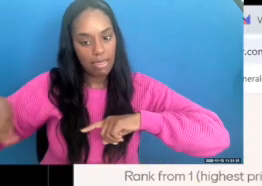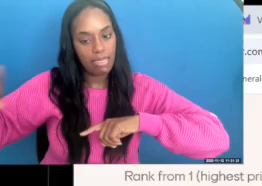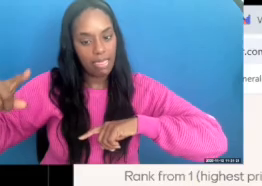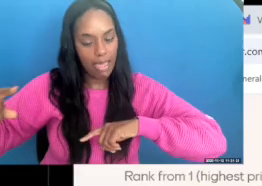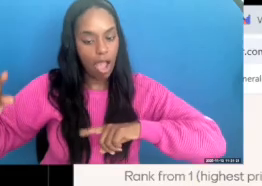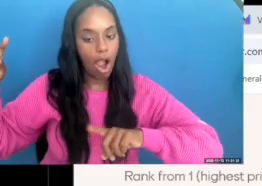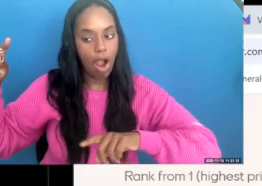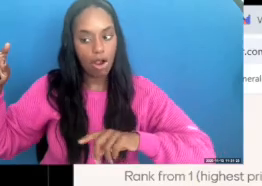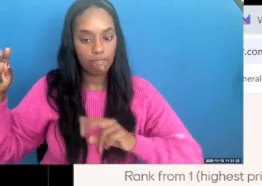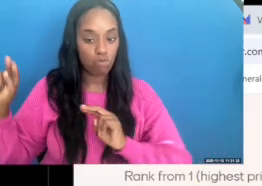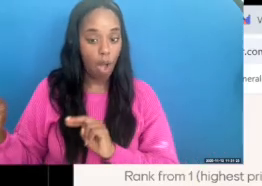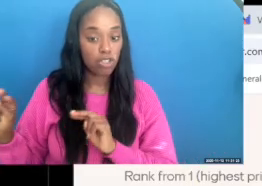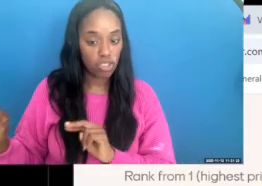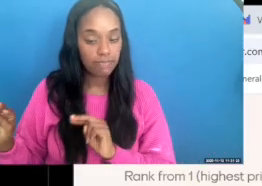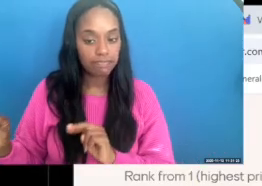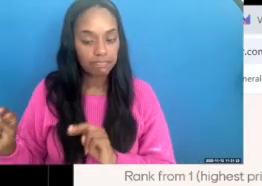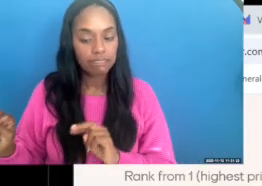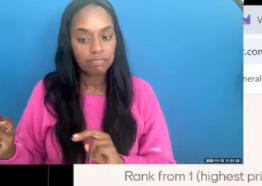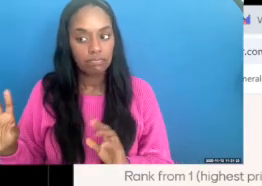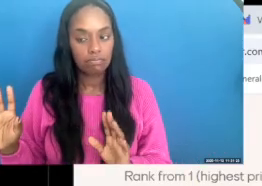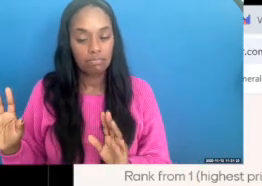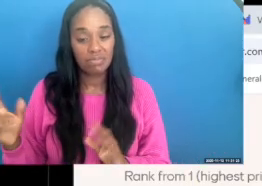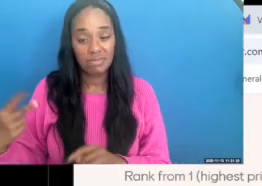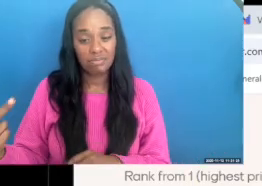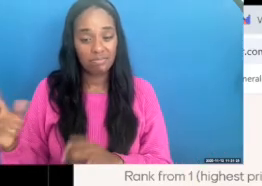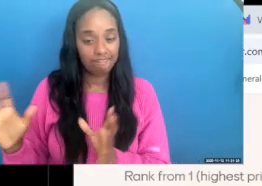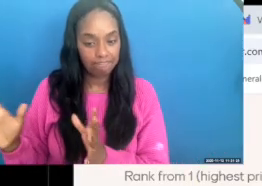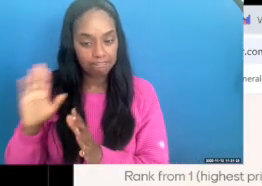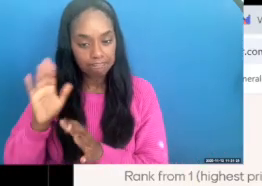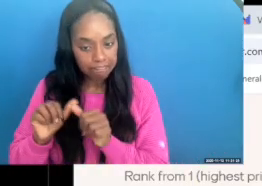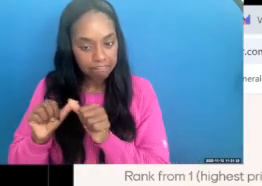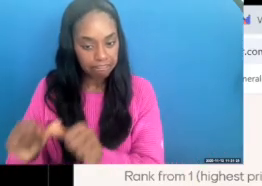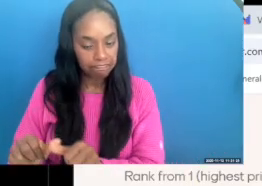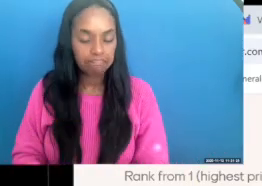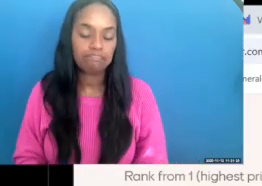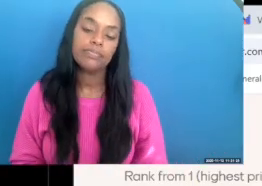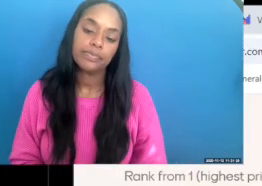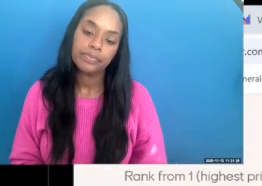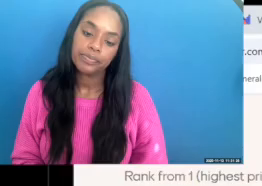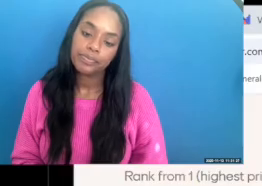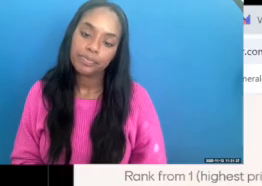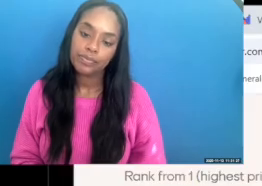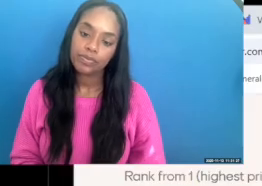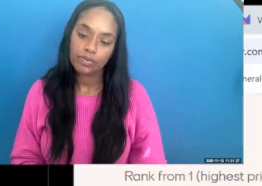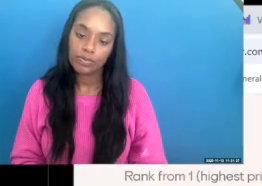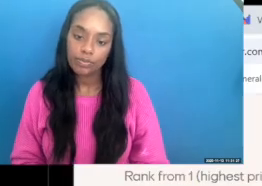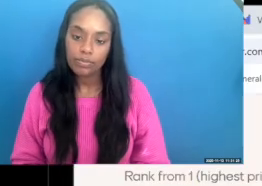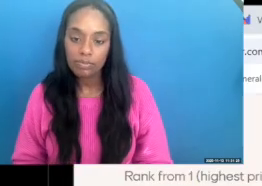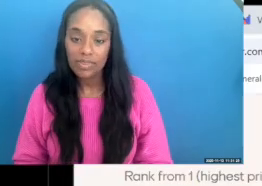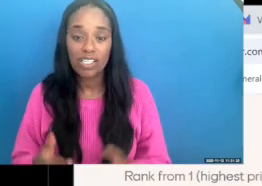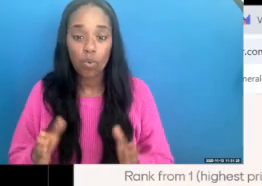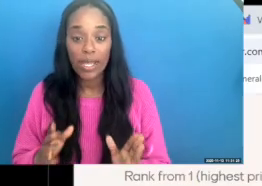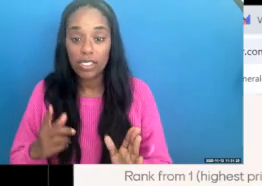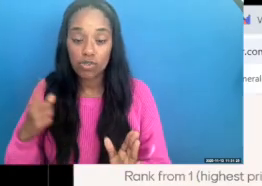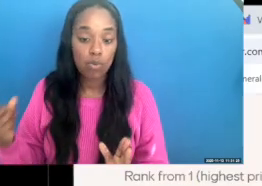kind of collaborate today to be able to have them here at the table with us, but they are watching, and we will be